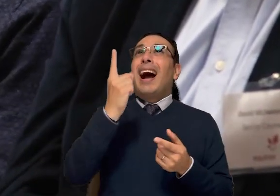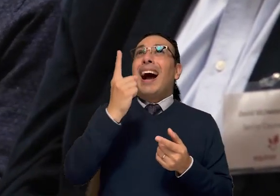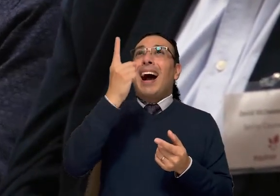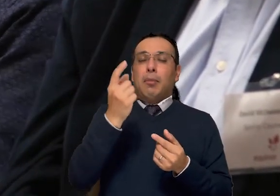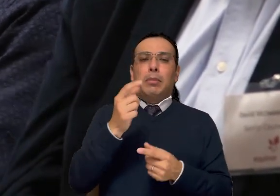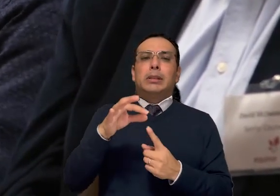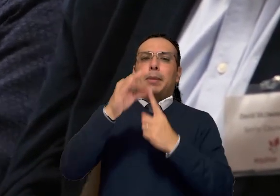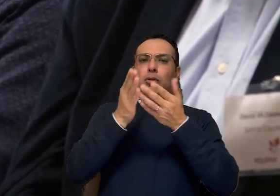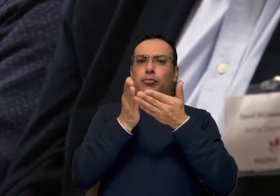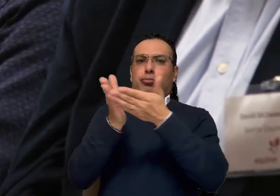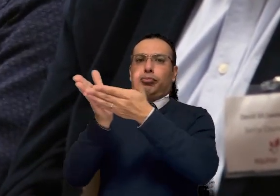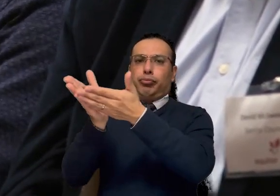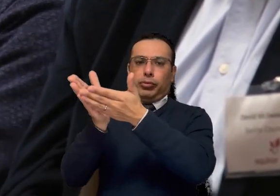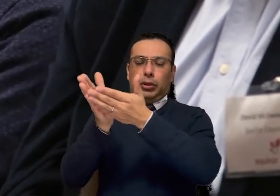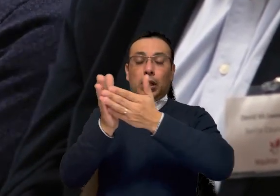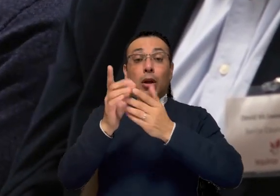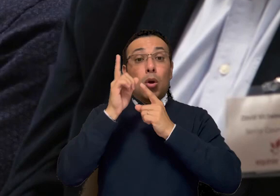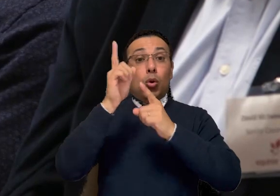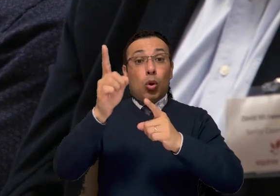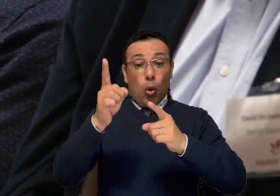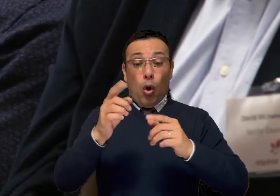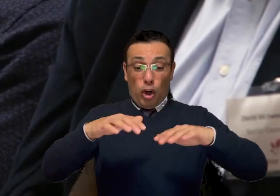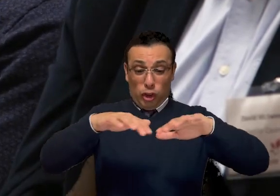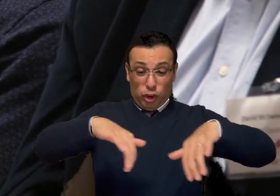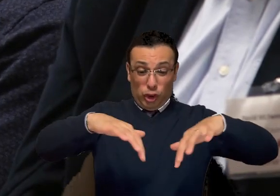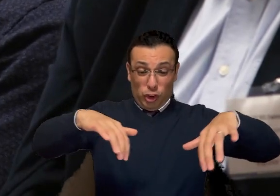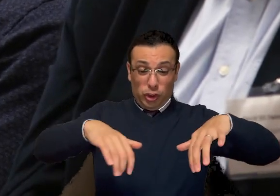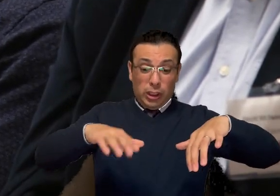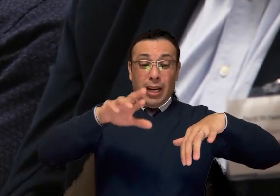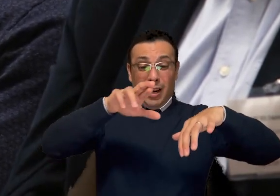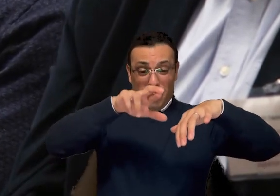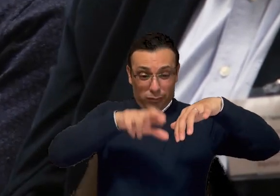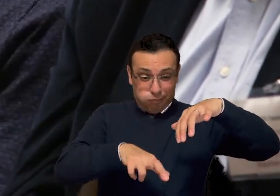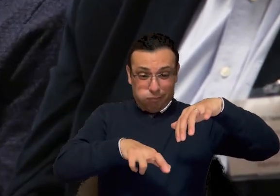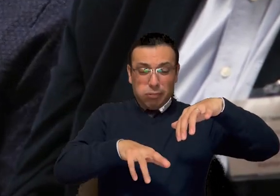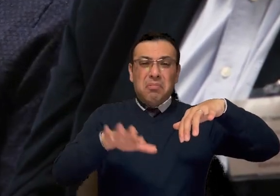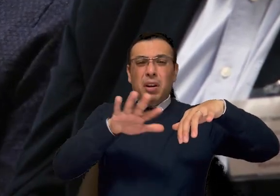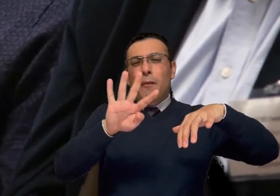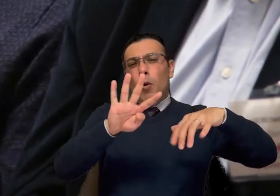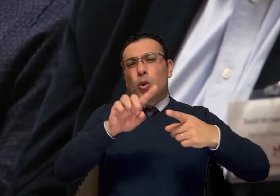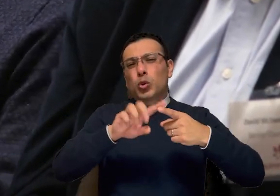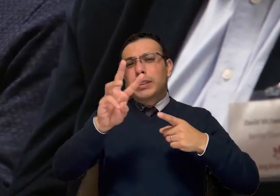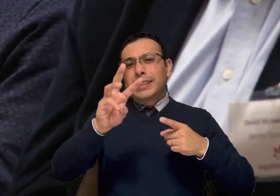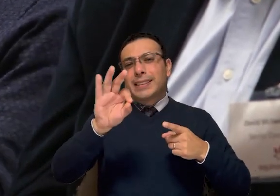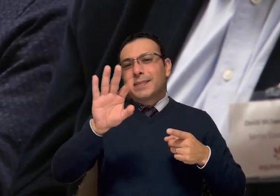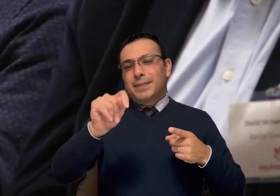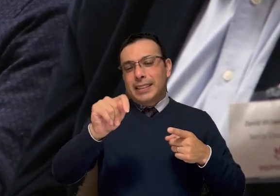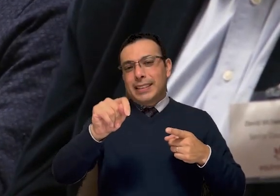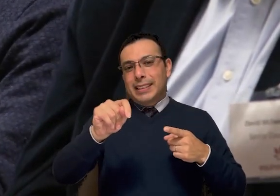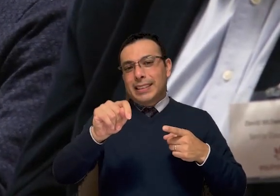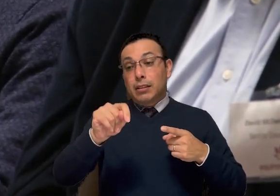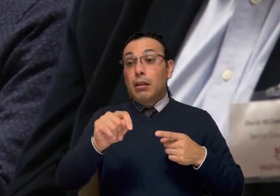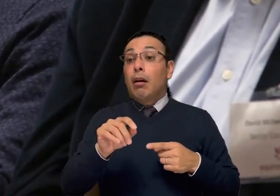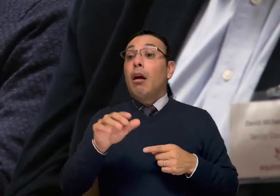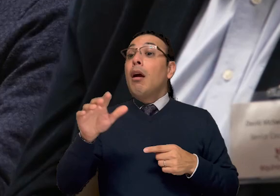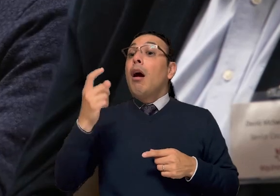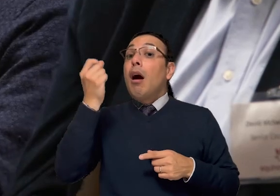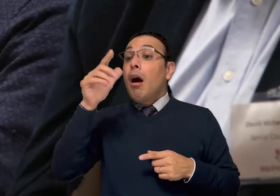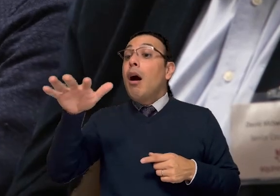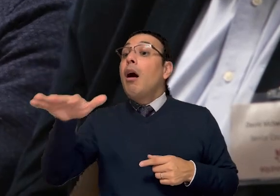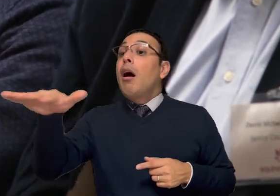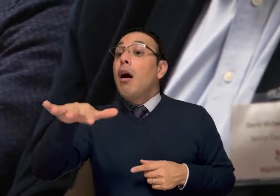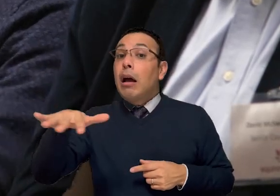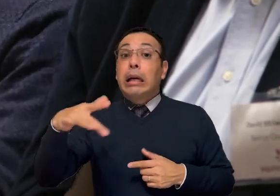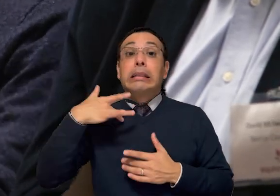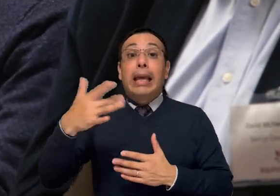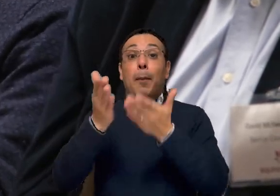and to bury it much deeper in areas where there might be anchors. It's something on which we spend a lot of